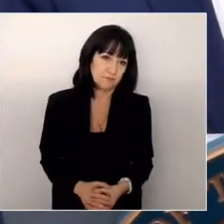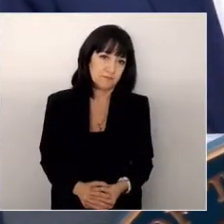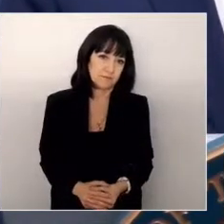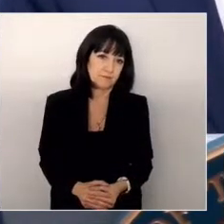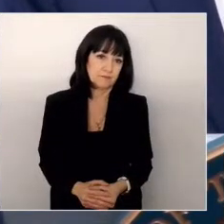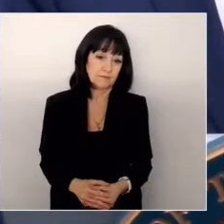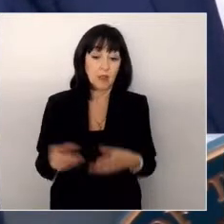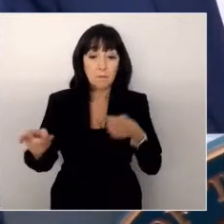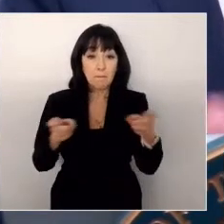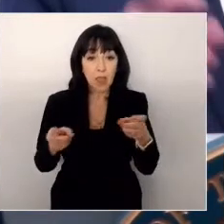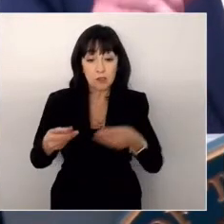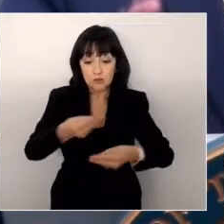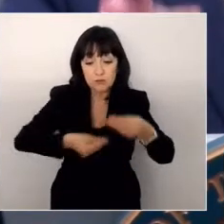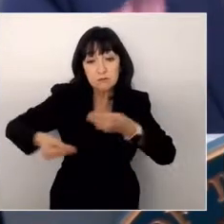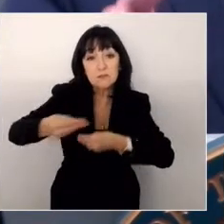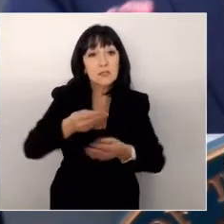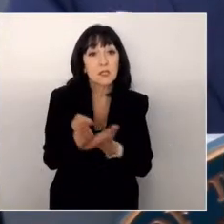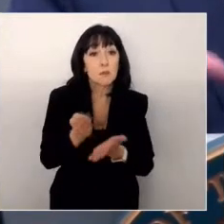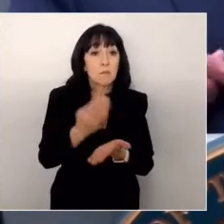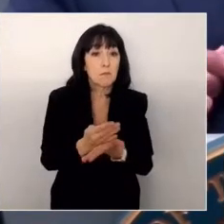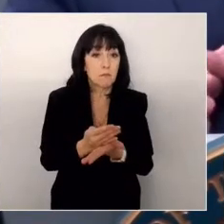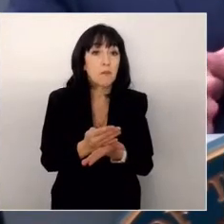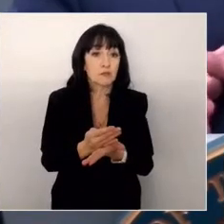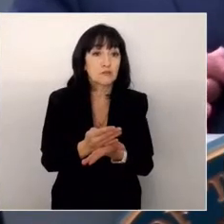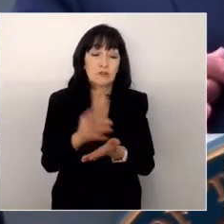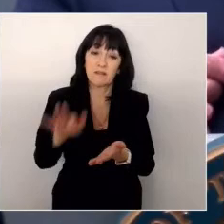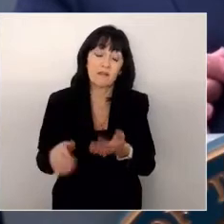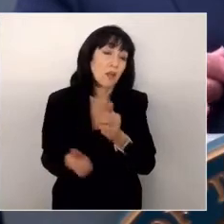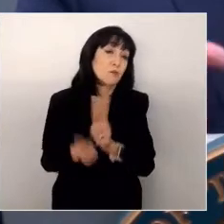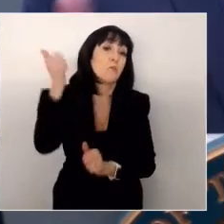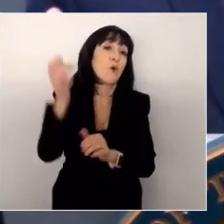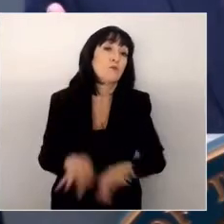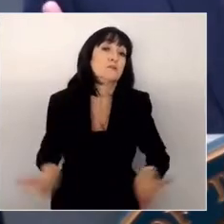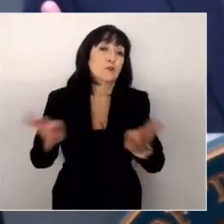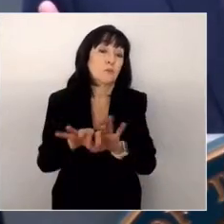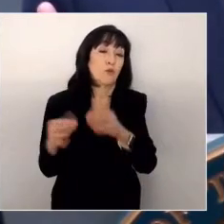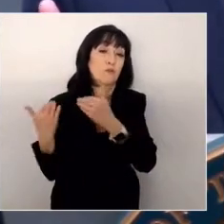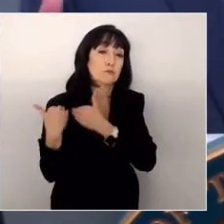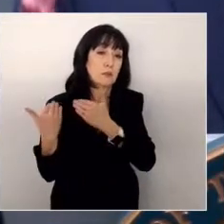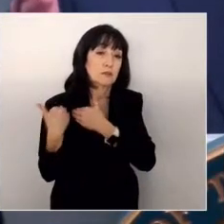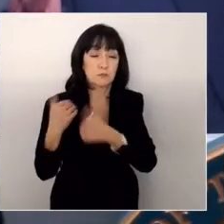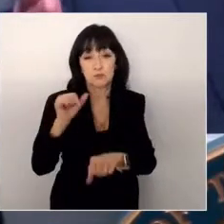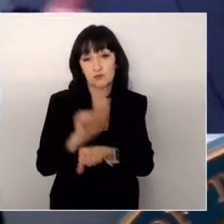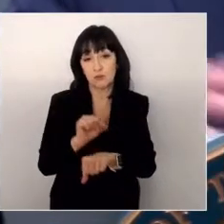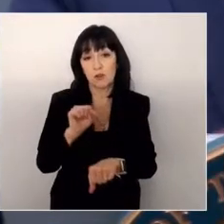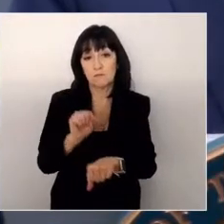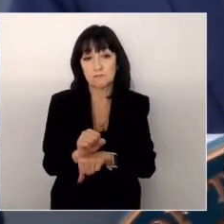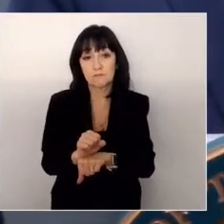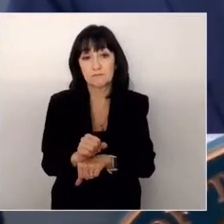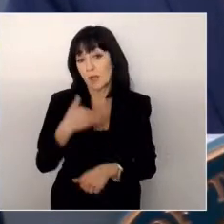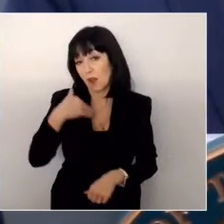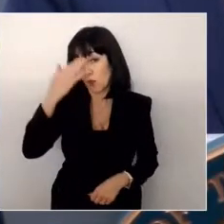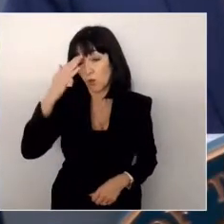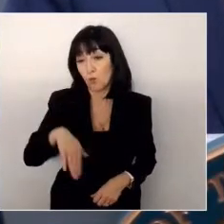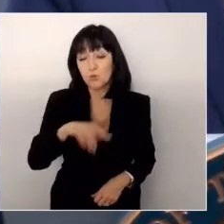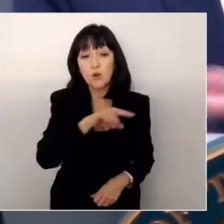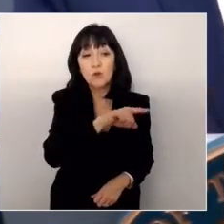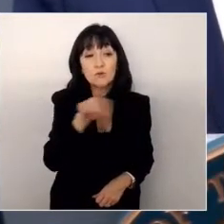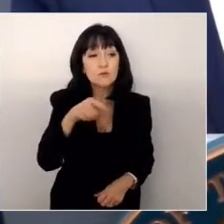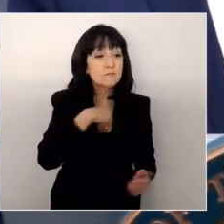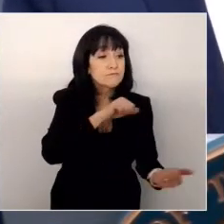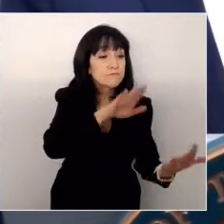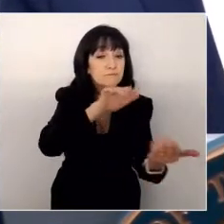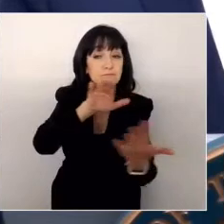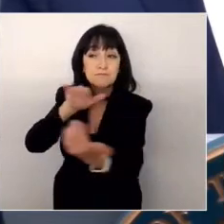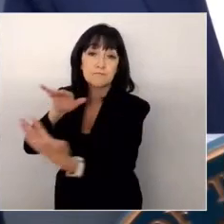ever. And it's what every taxpayer I've ever talked to over 20 years in public service expects. Over the